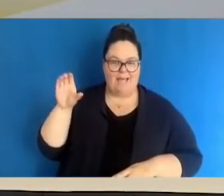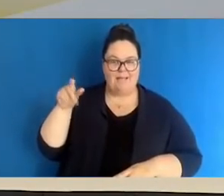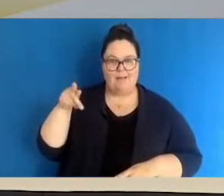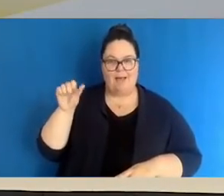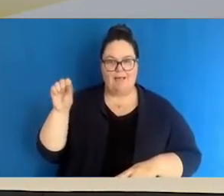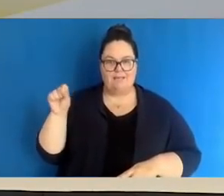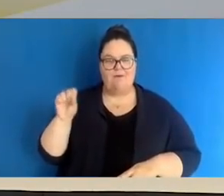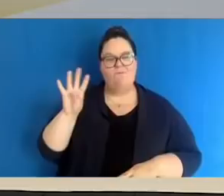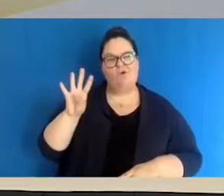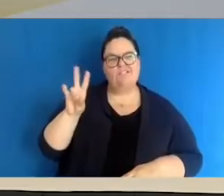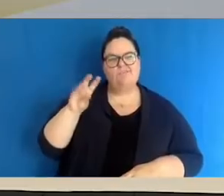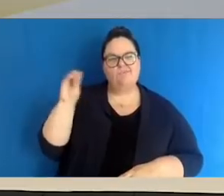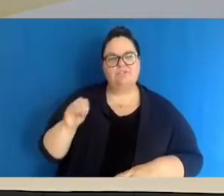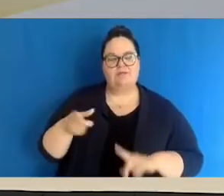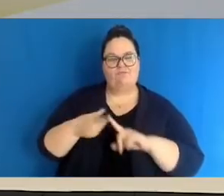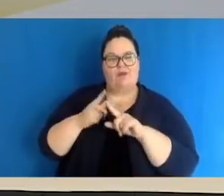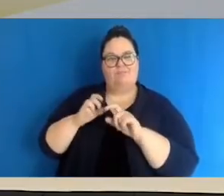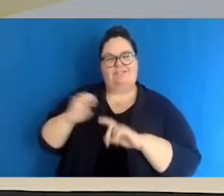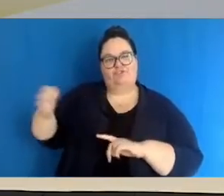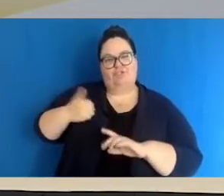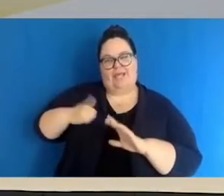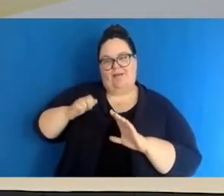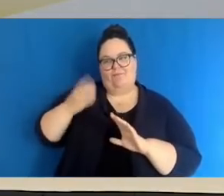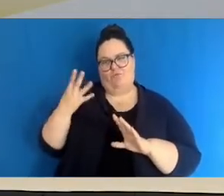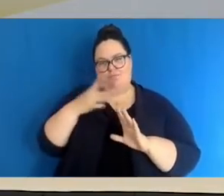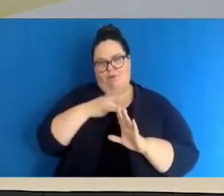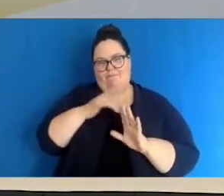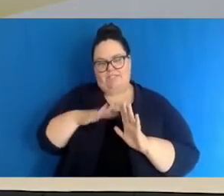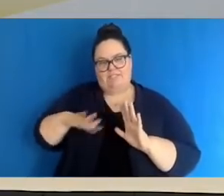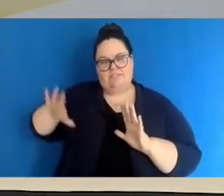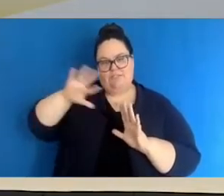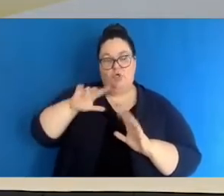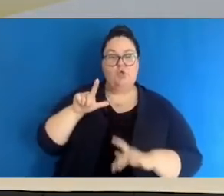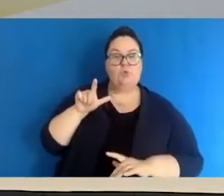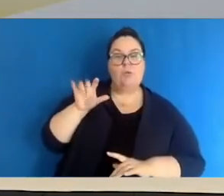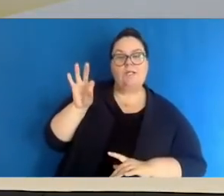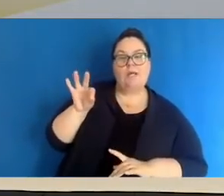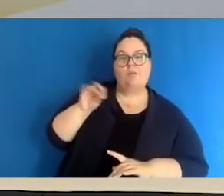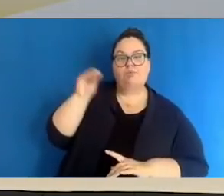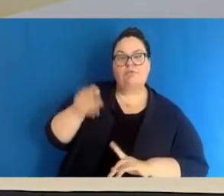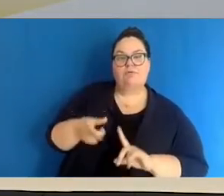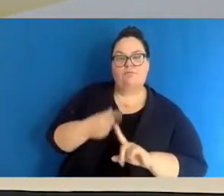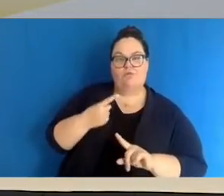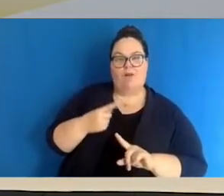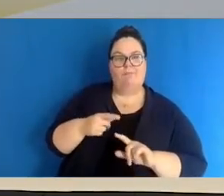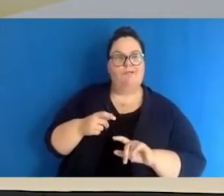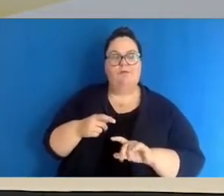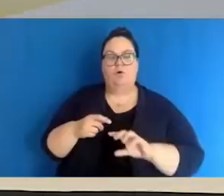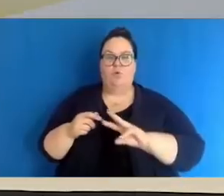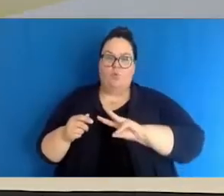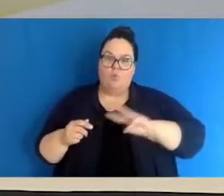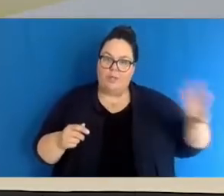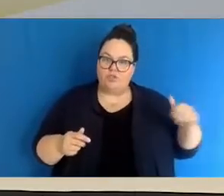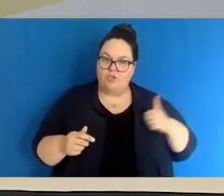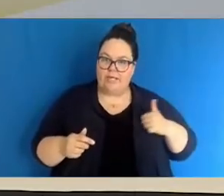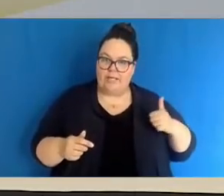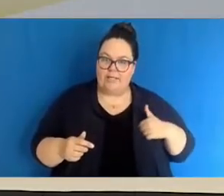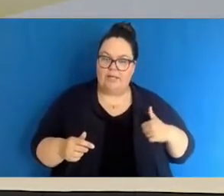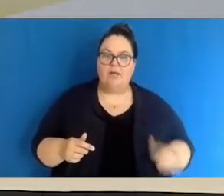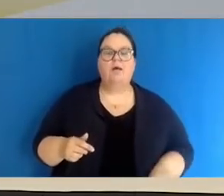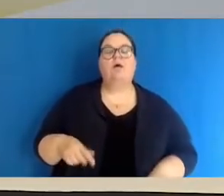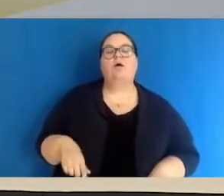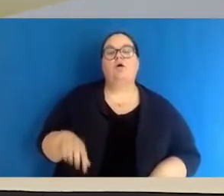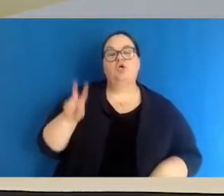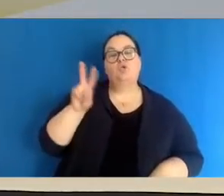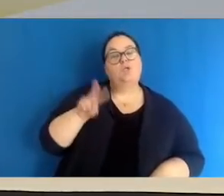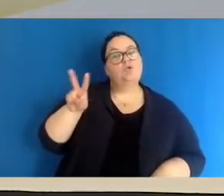applications are from people traveling within Atlantic Canada, 29% from people traveling to PEI from outside Atlantic Canada, and 22%